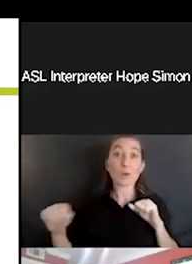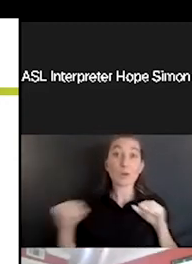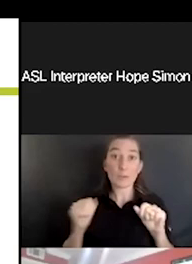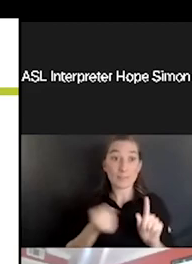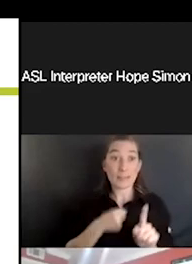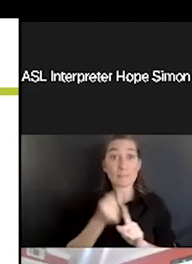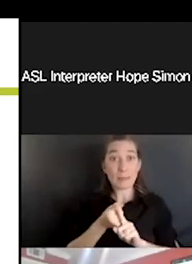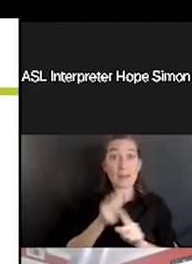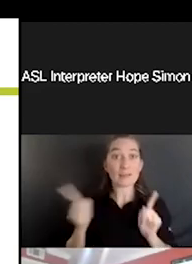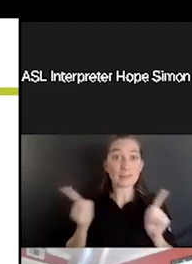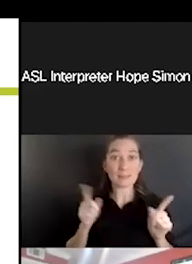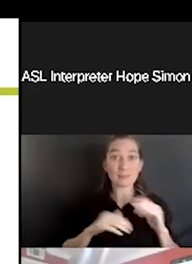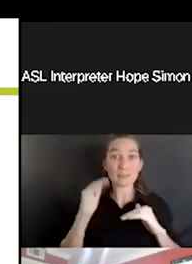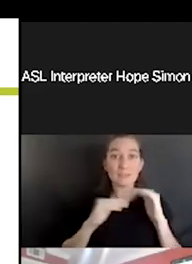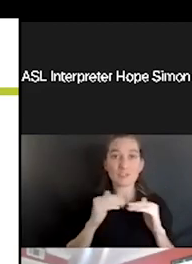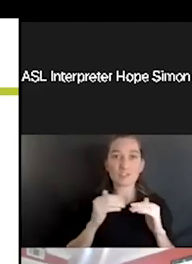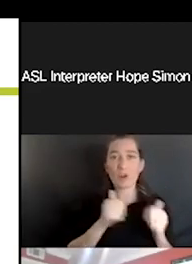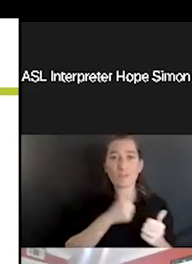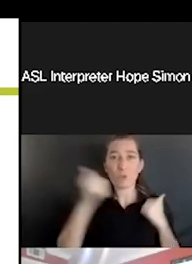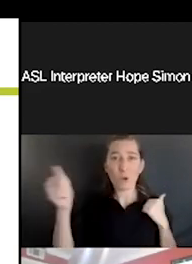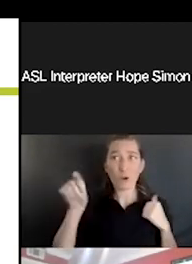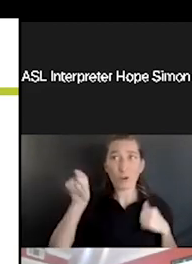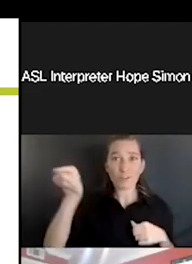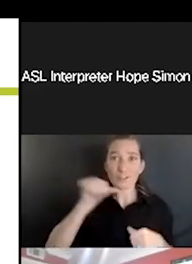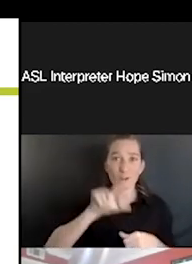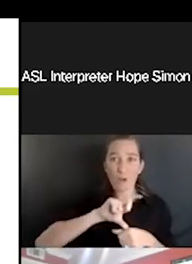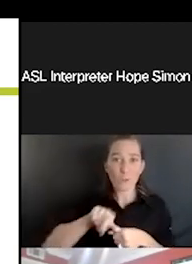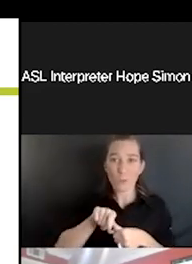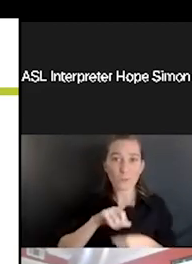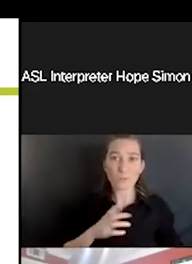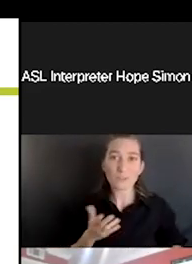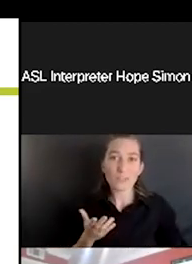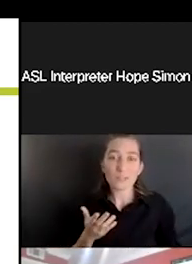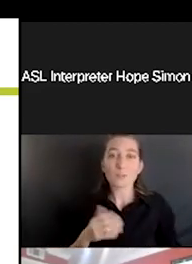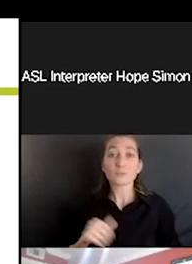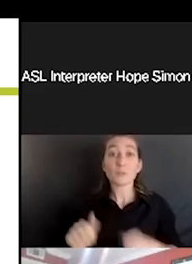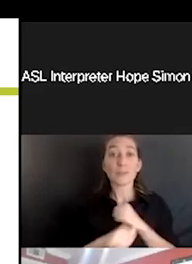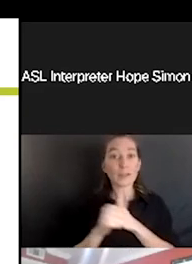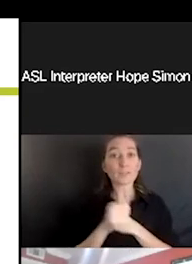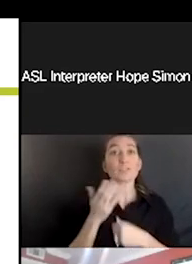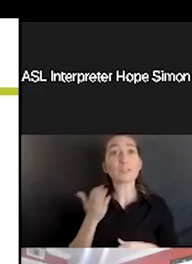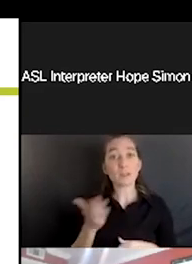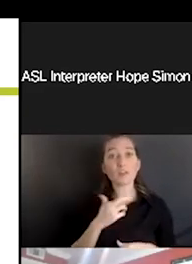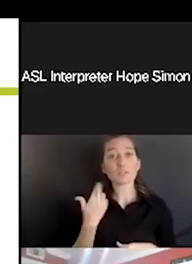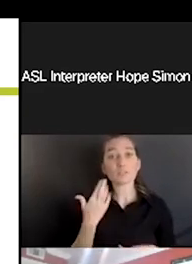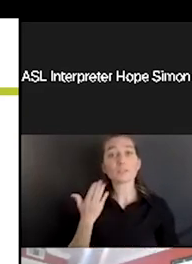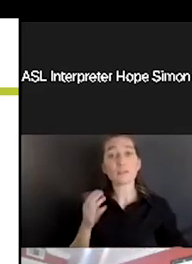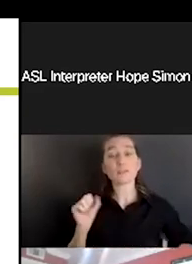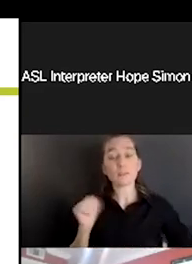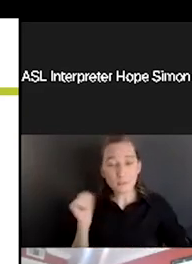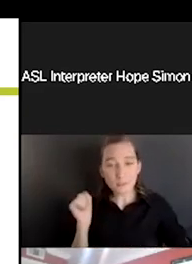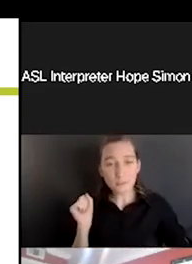very, very close. So it's not that the hazard doesn't exist, and not that the risk doesn't exist. It's just